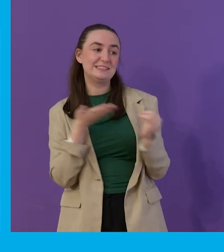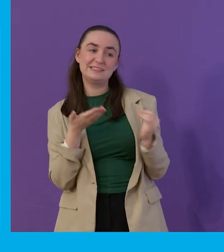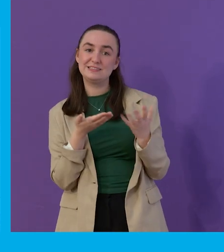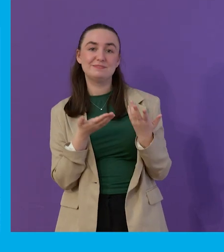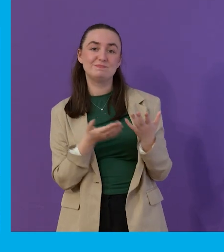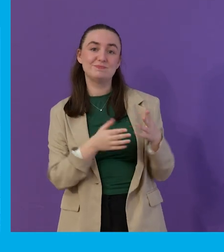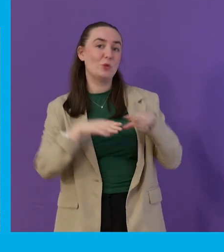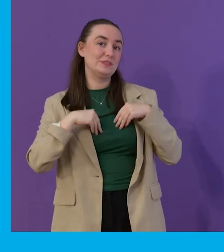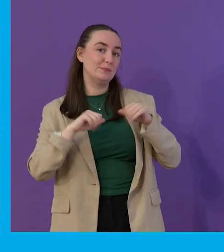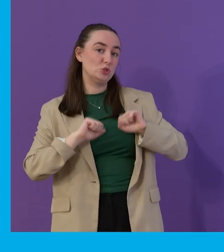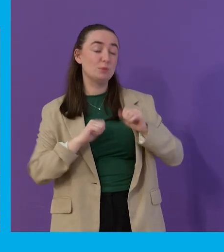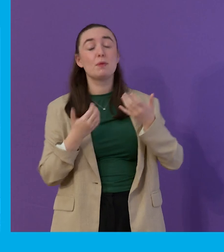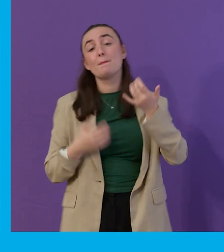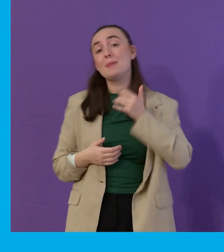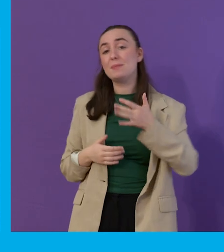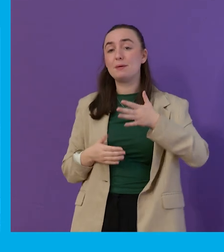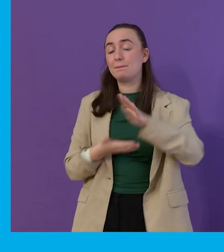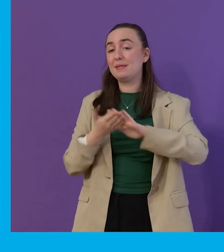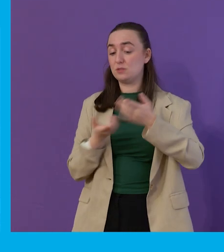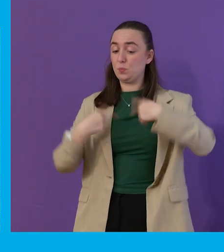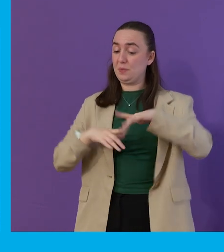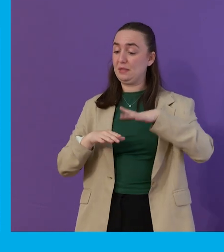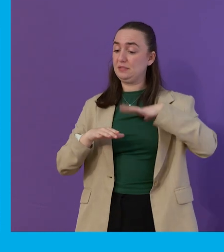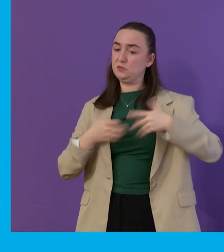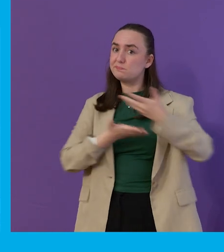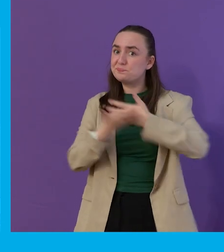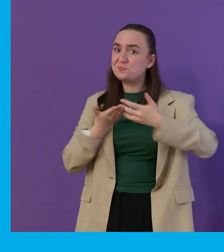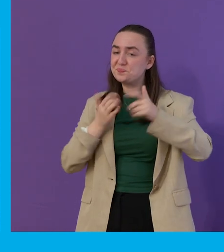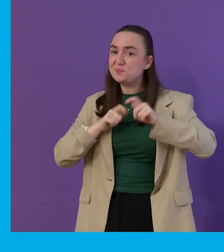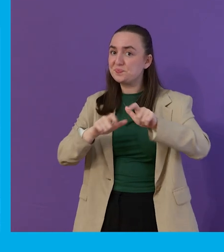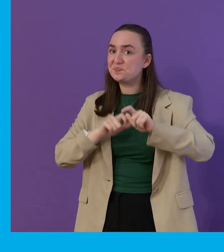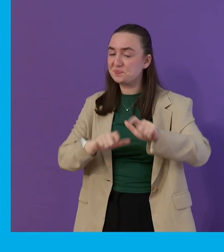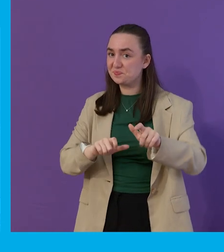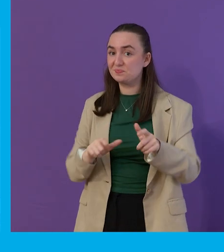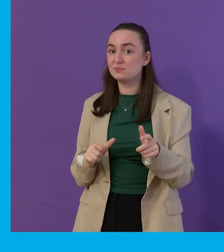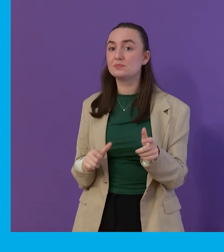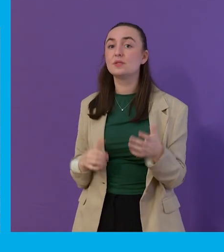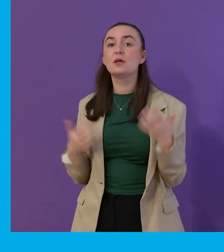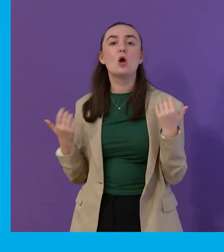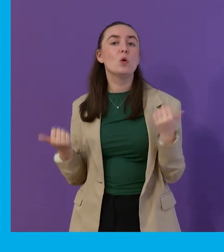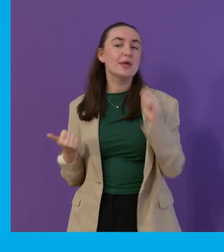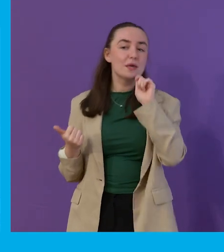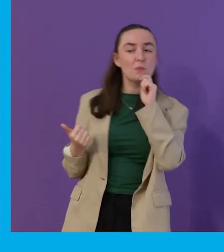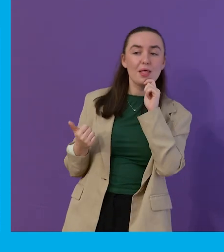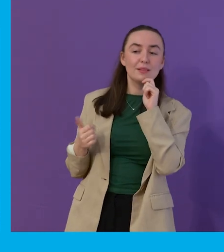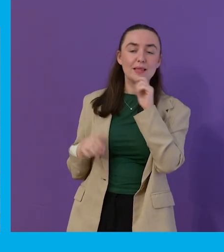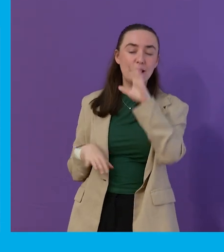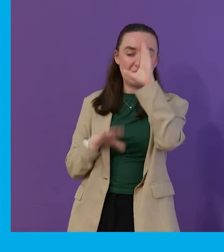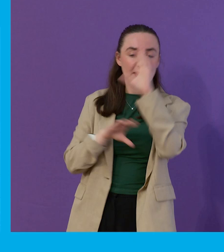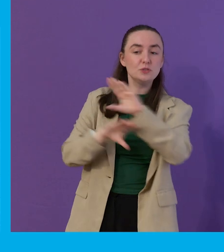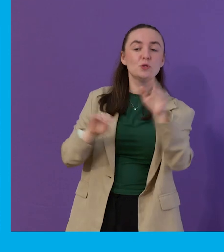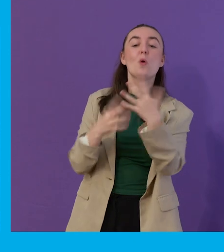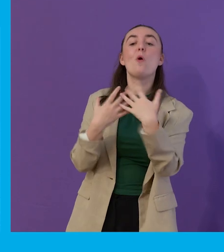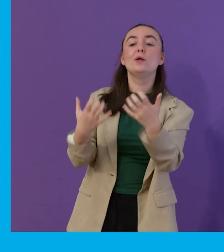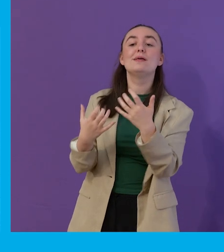that conversation about that kind of thing. I just want to say, I'm going to cue folks up in the audience. In a few minutes,